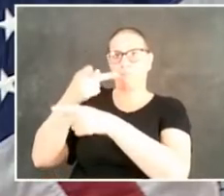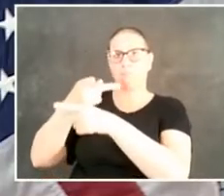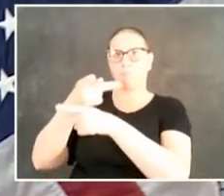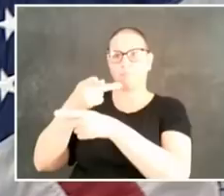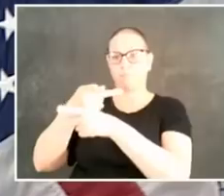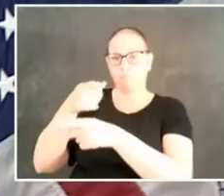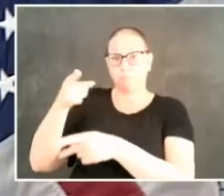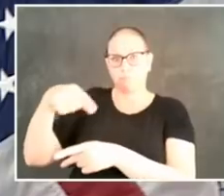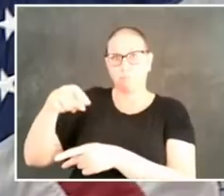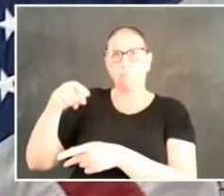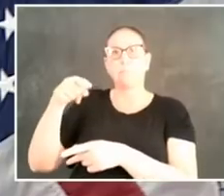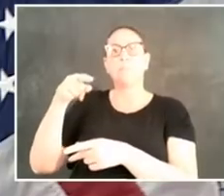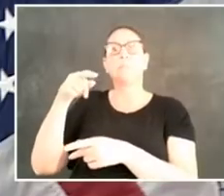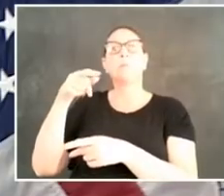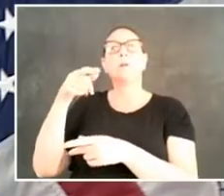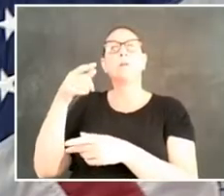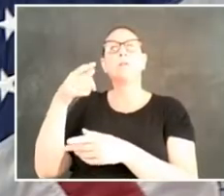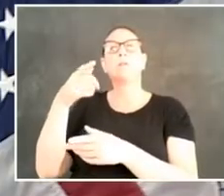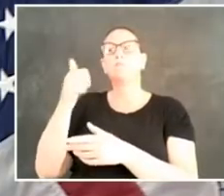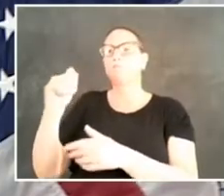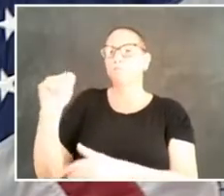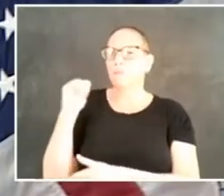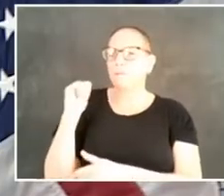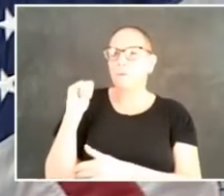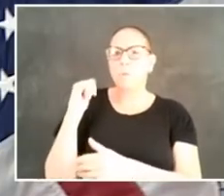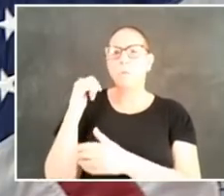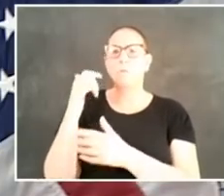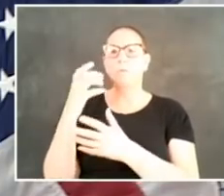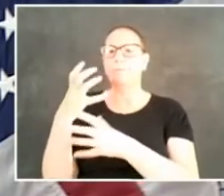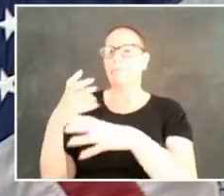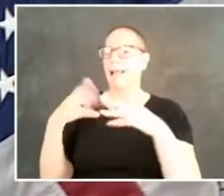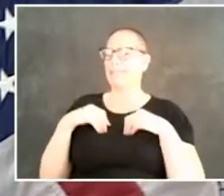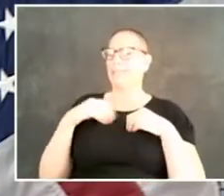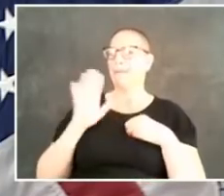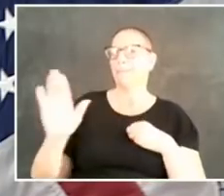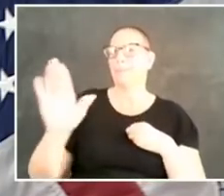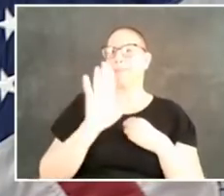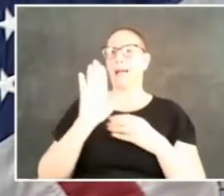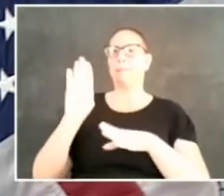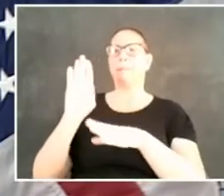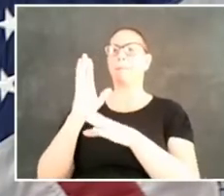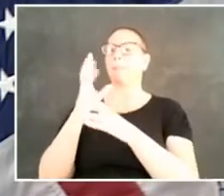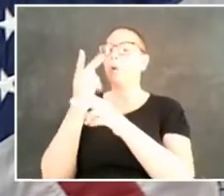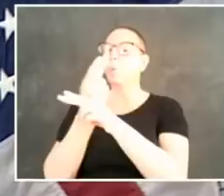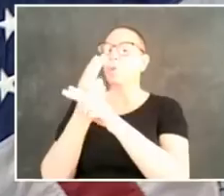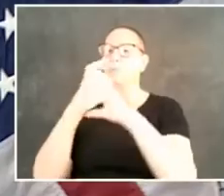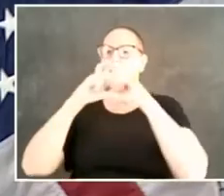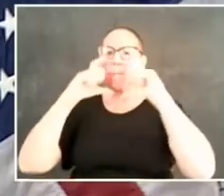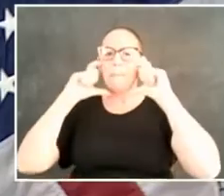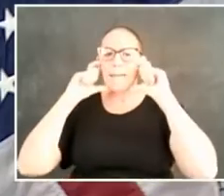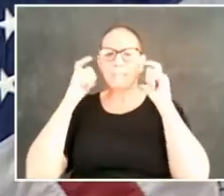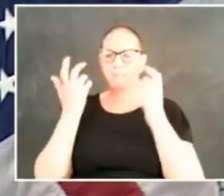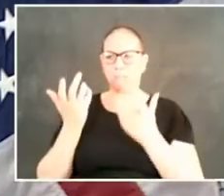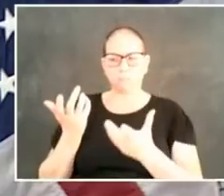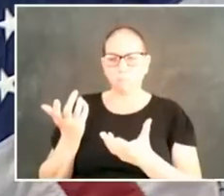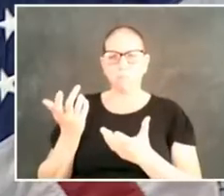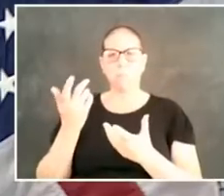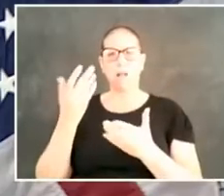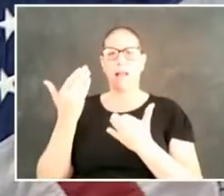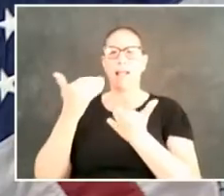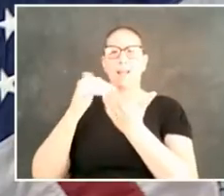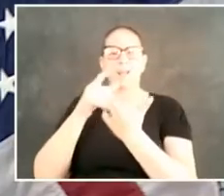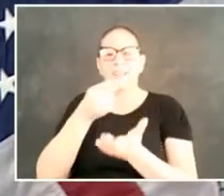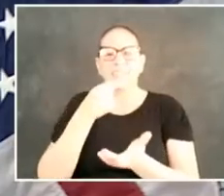they refuse to accept or wear a mask or a face covering. Yoav, I couldn't hear that. They're saying no longer, and then I couldn't hear your